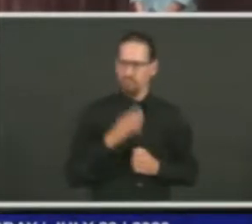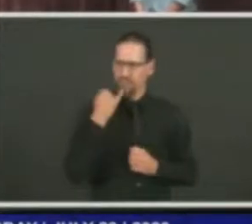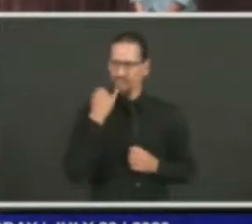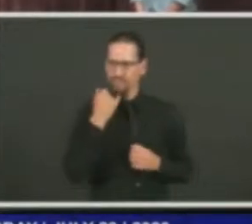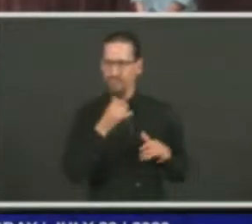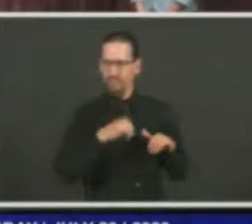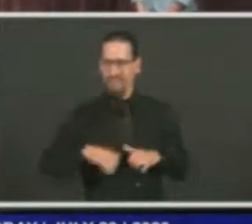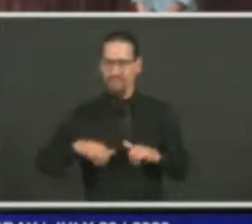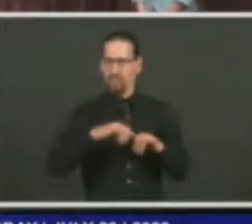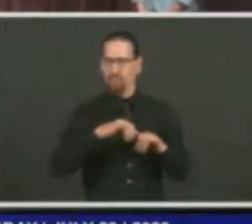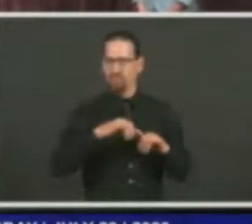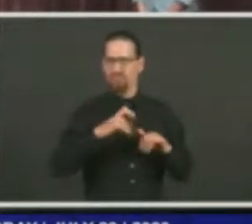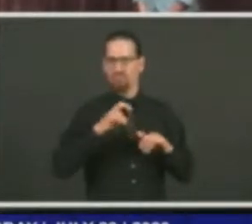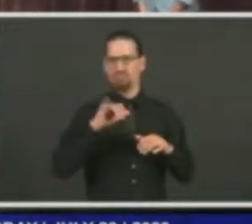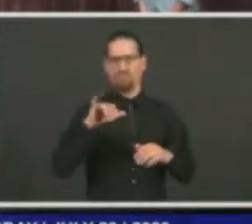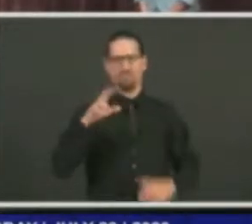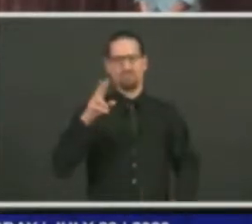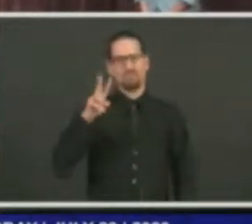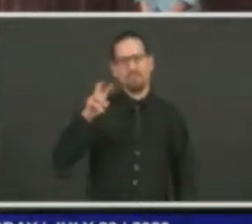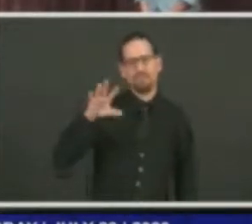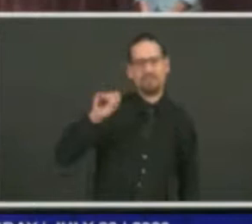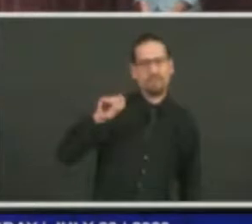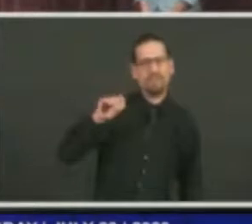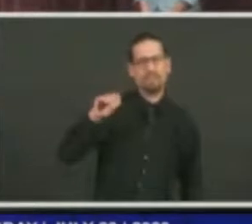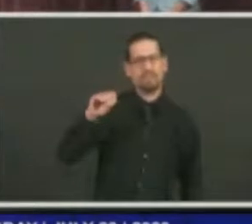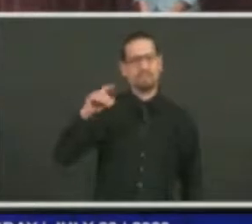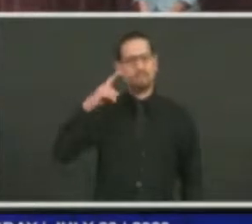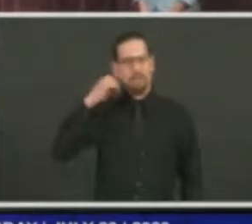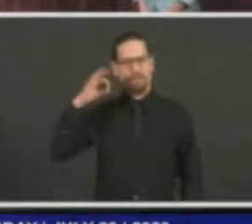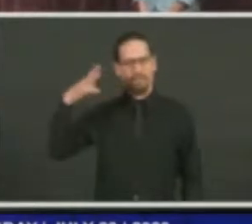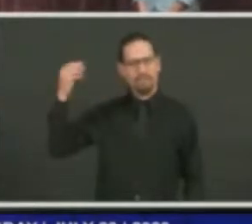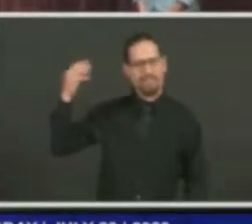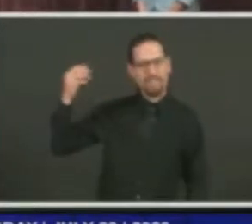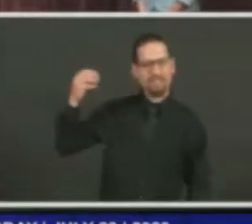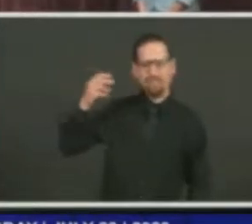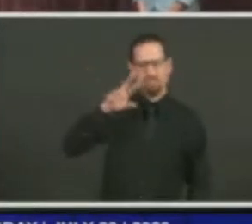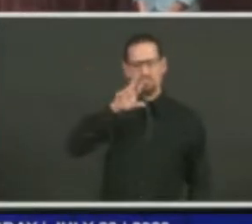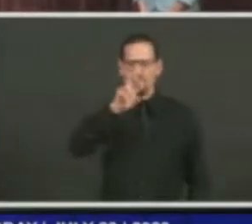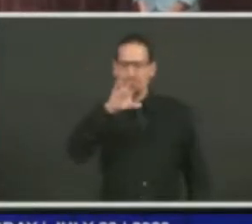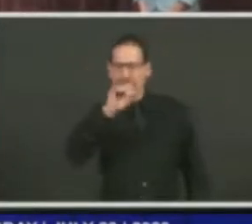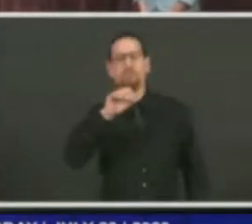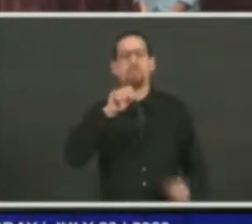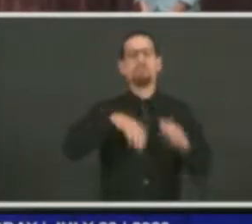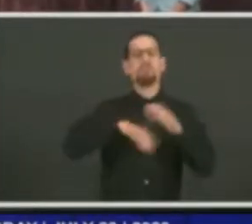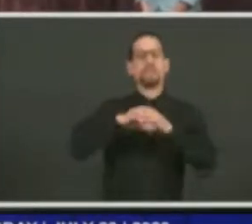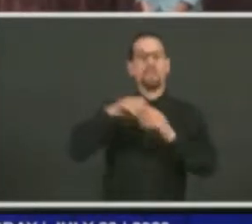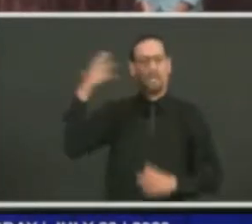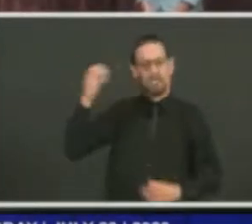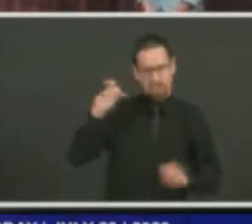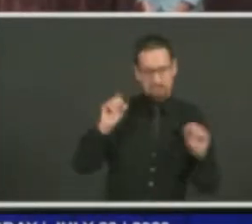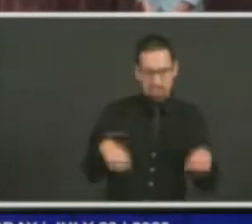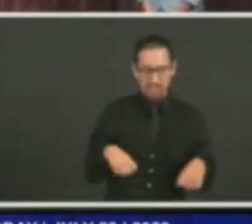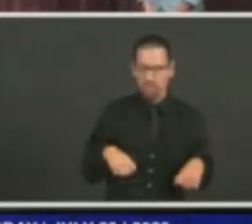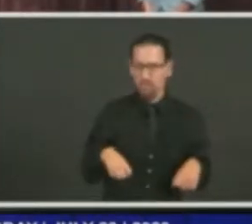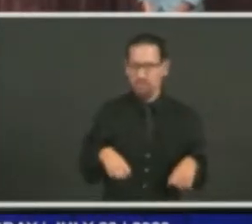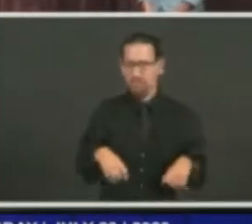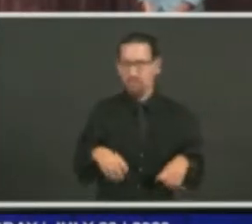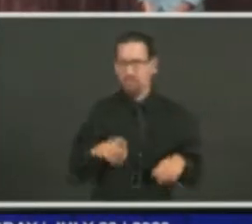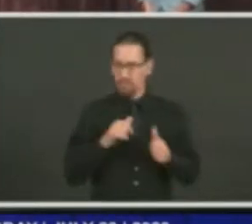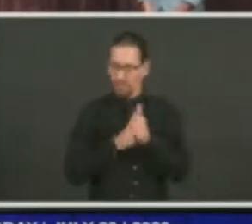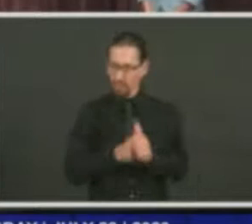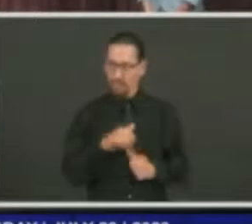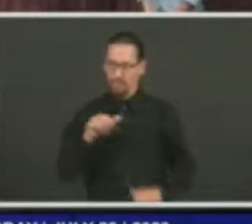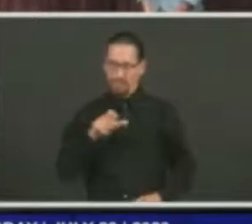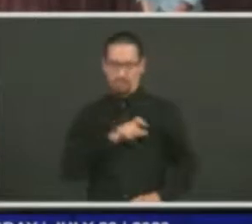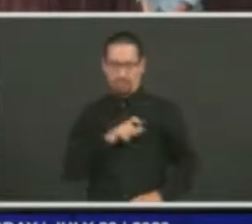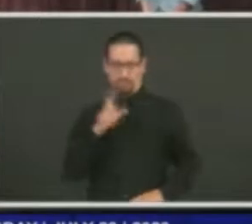because it's an outdoor event, or 250, pardon me. Is there, going to be some sort of compliance officers there, or how